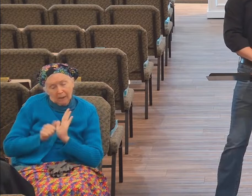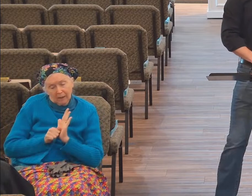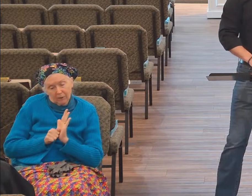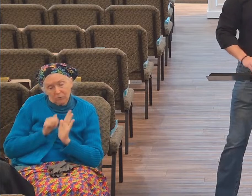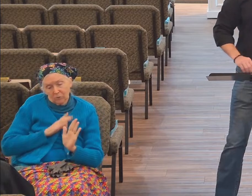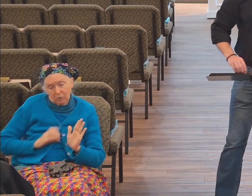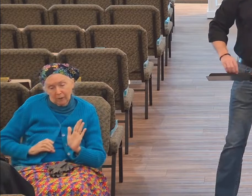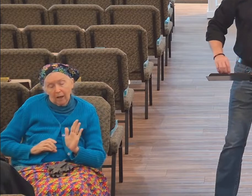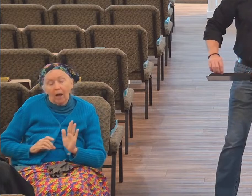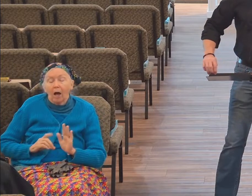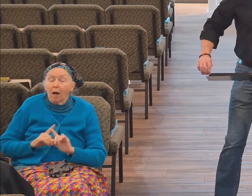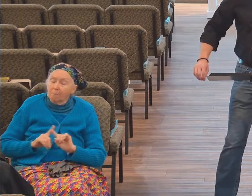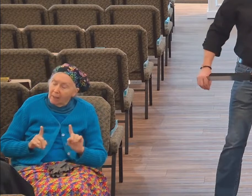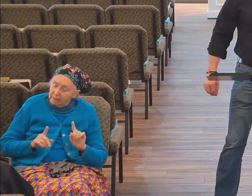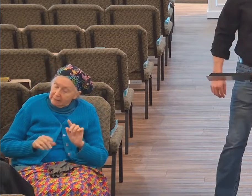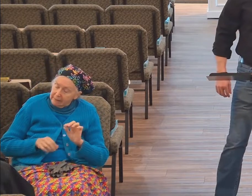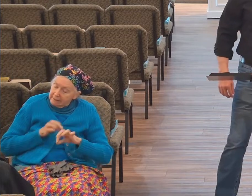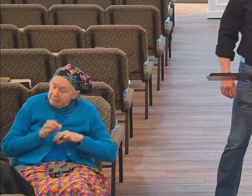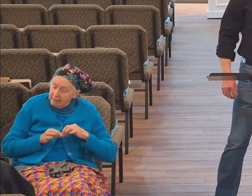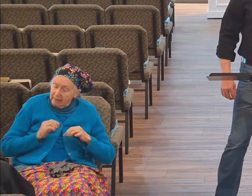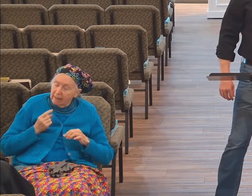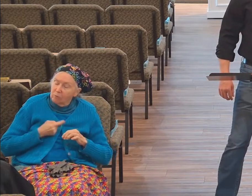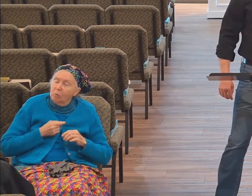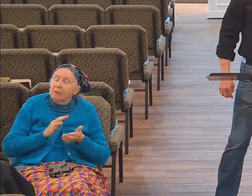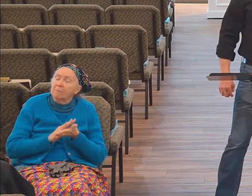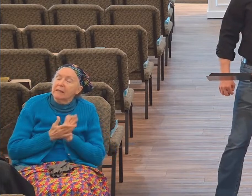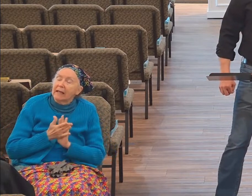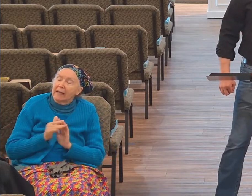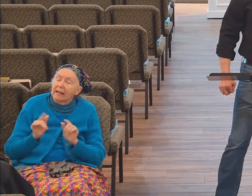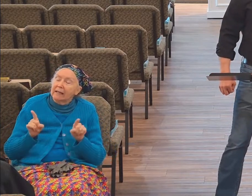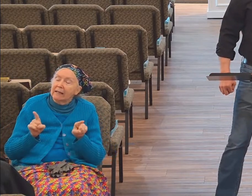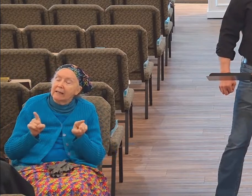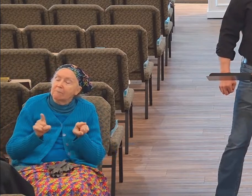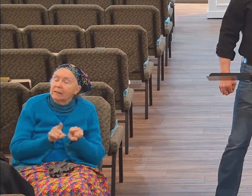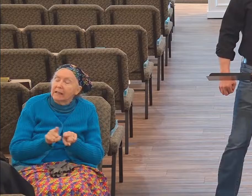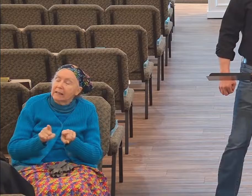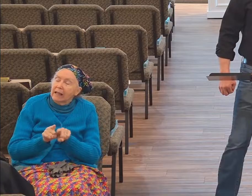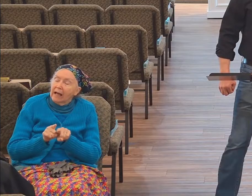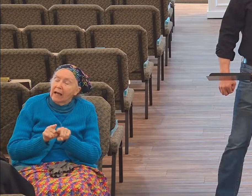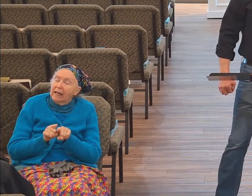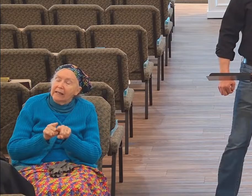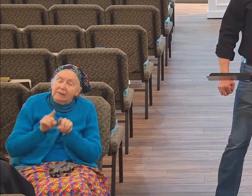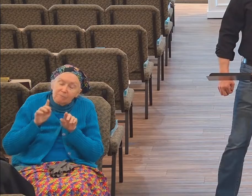like little children among you. Do you see the contrast?